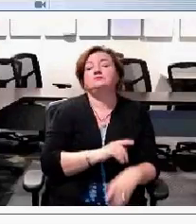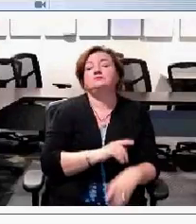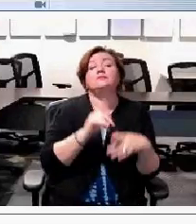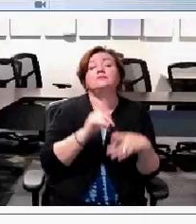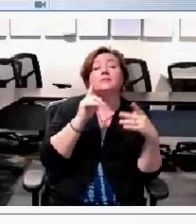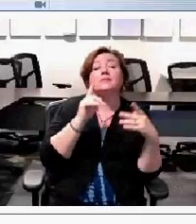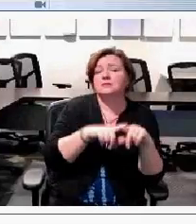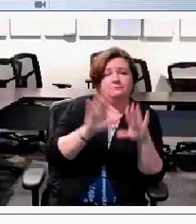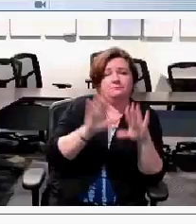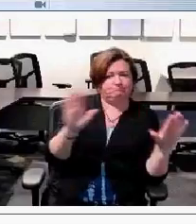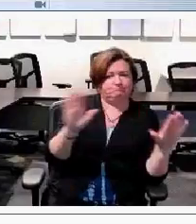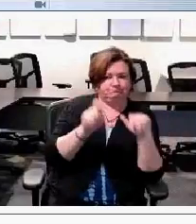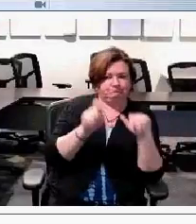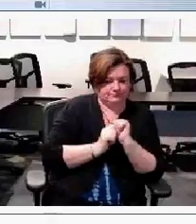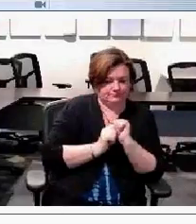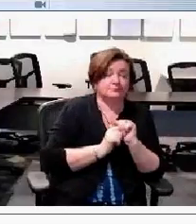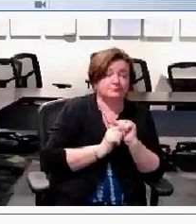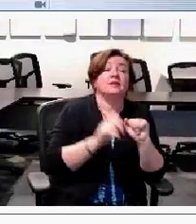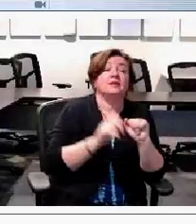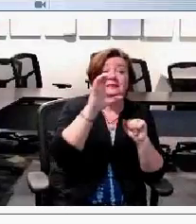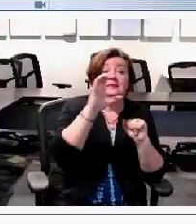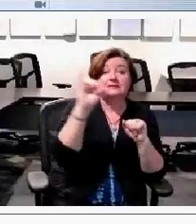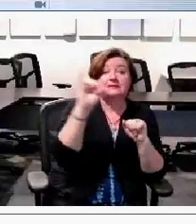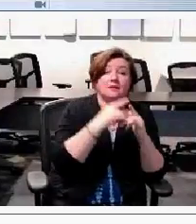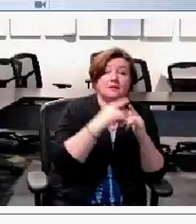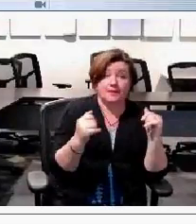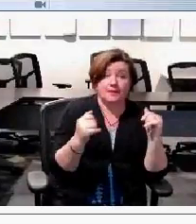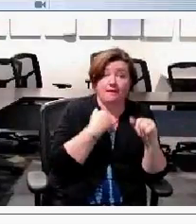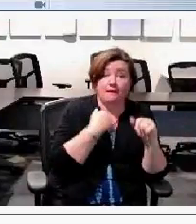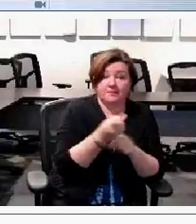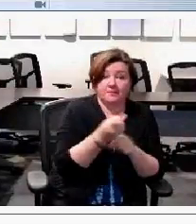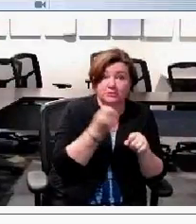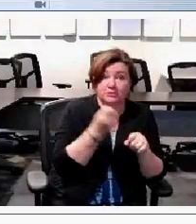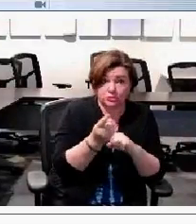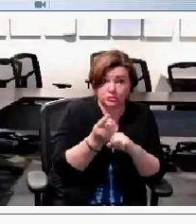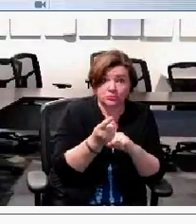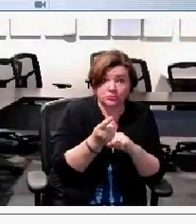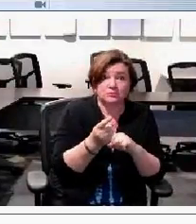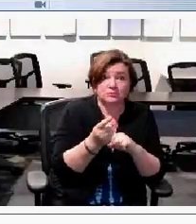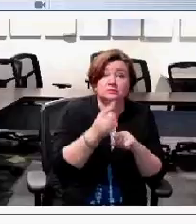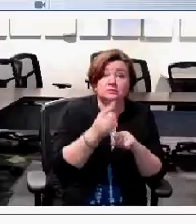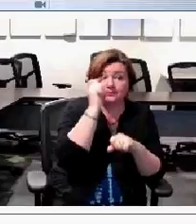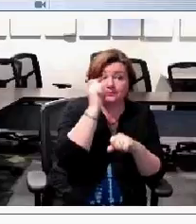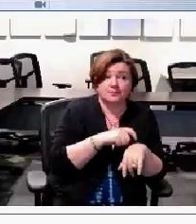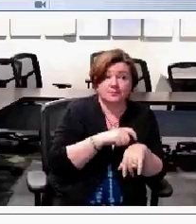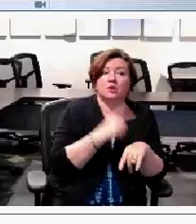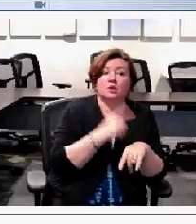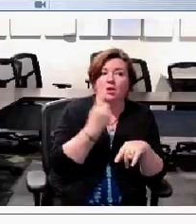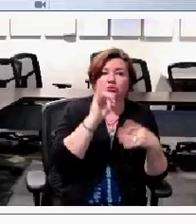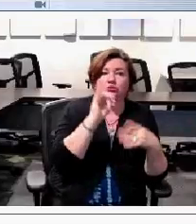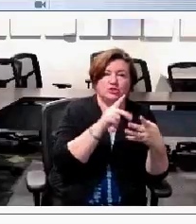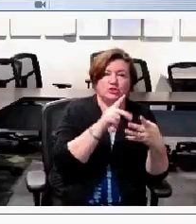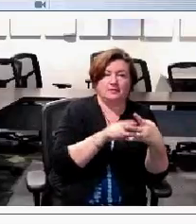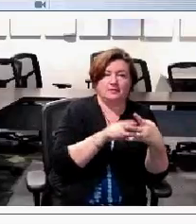fun, we do have a CI camp in the summer. It's an annual event, and it runs the first week of